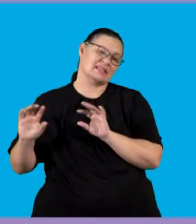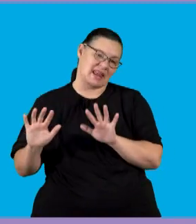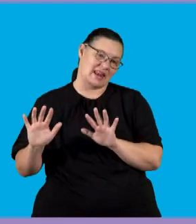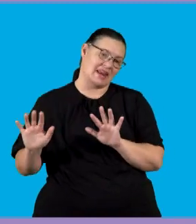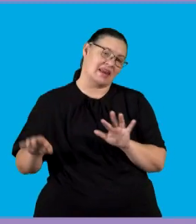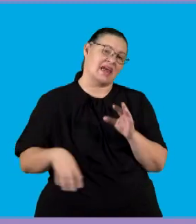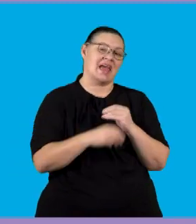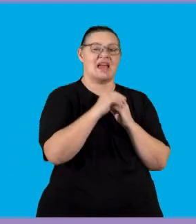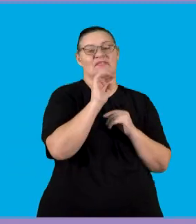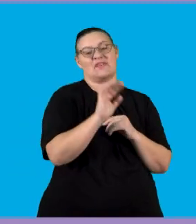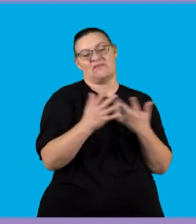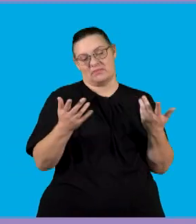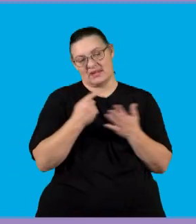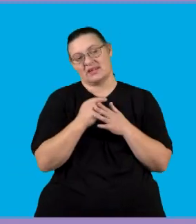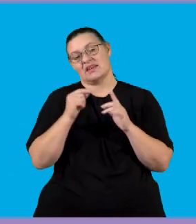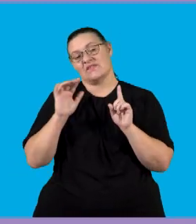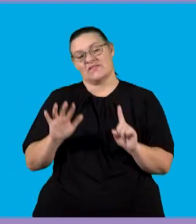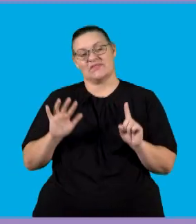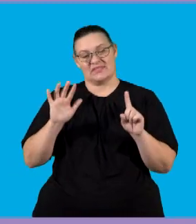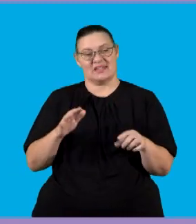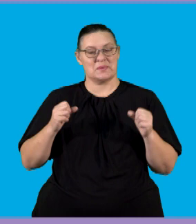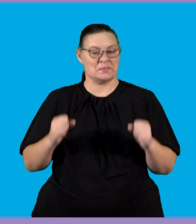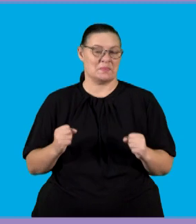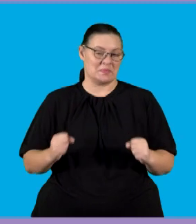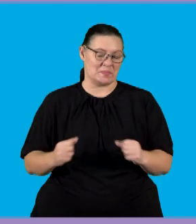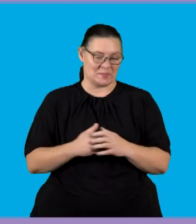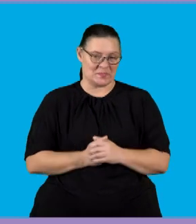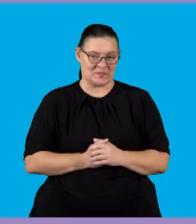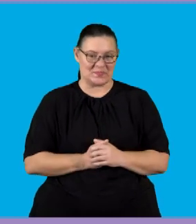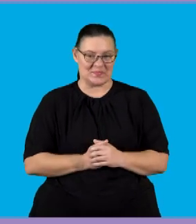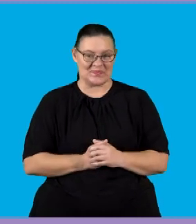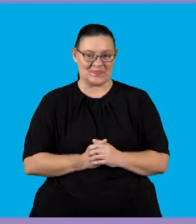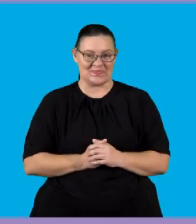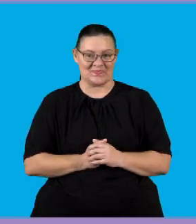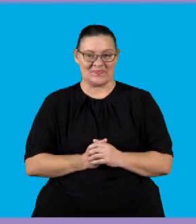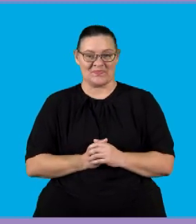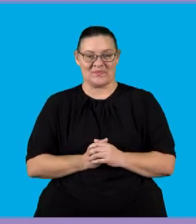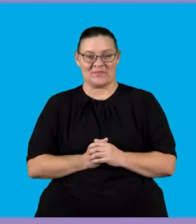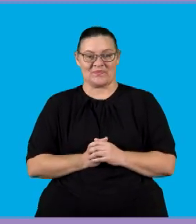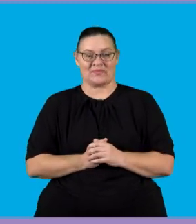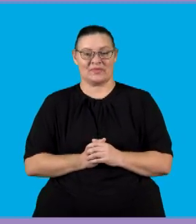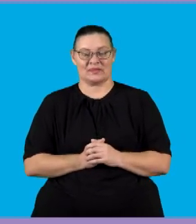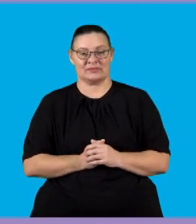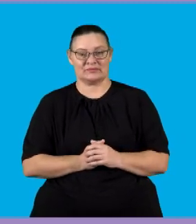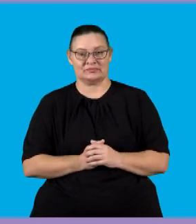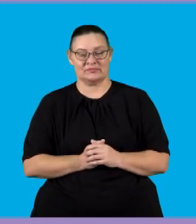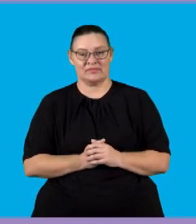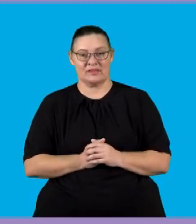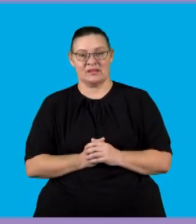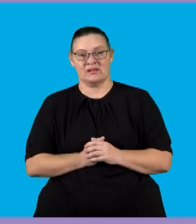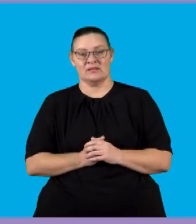us a 10, and when we add that 5, then that means we can get that 15. You can either use